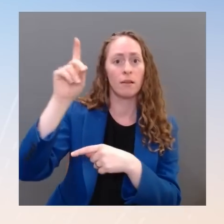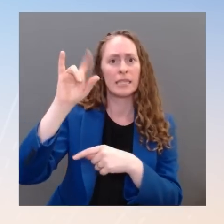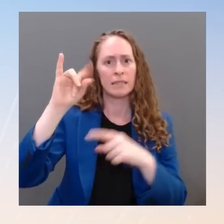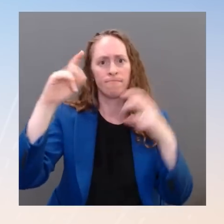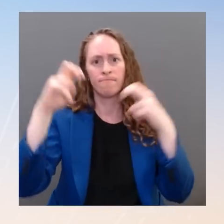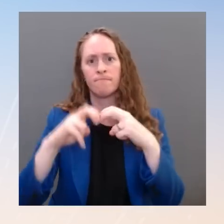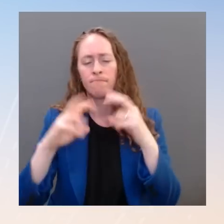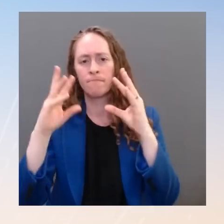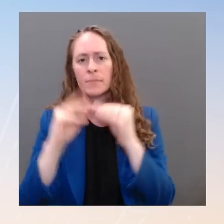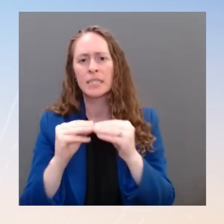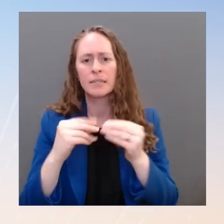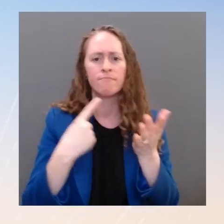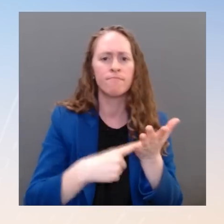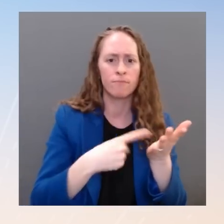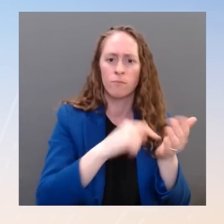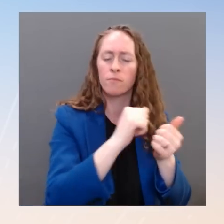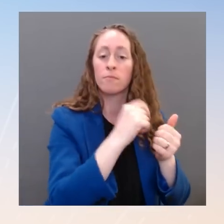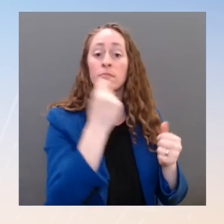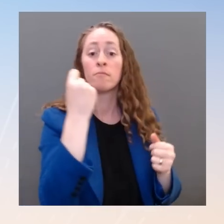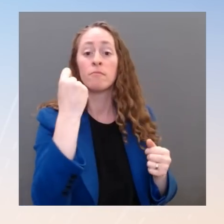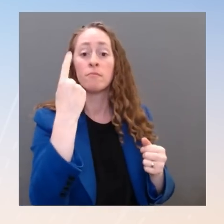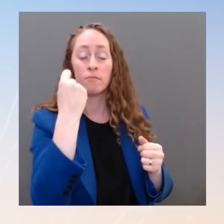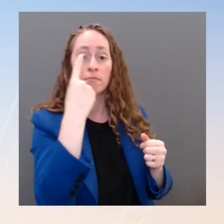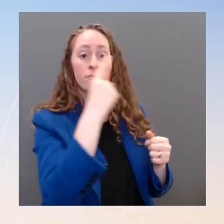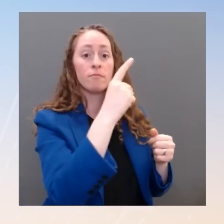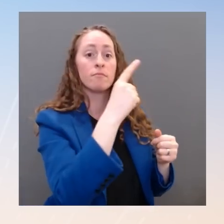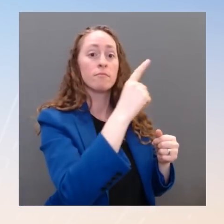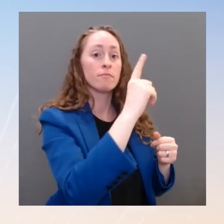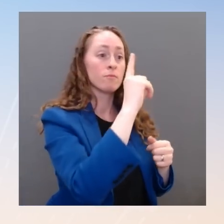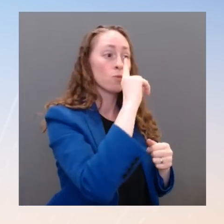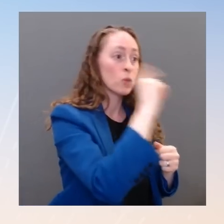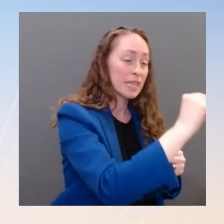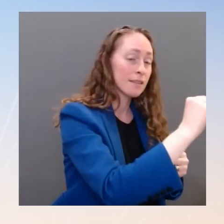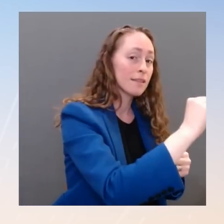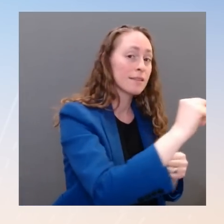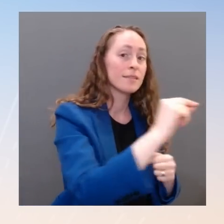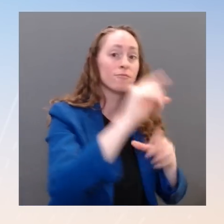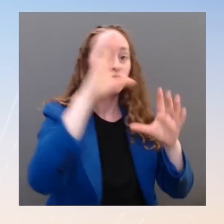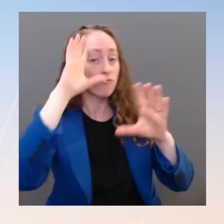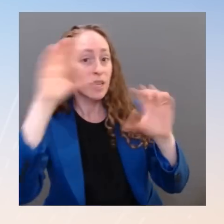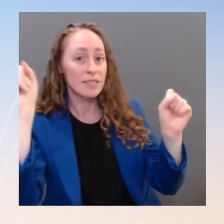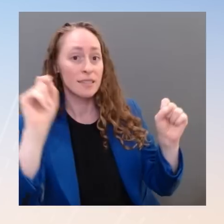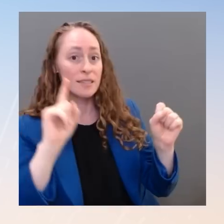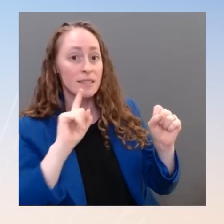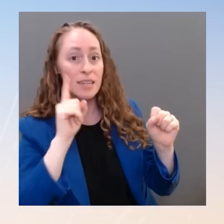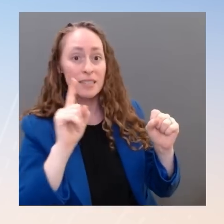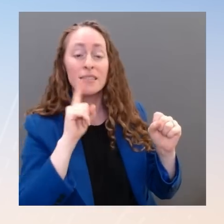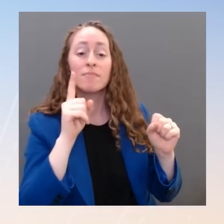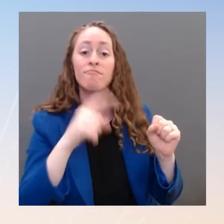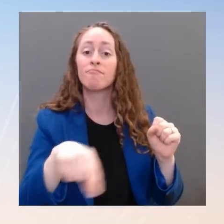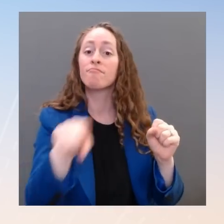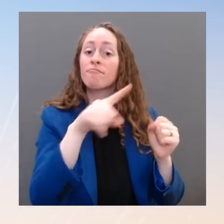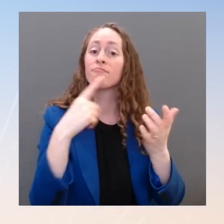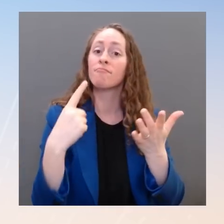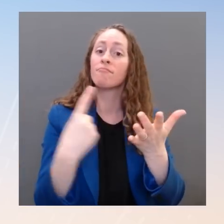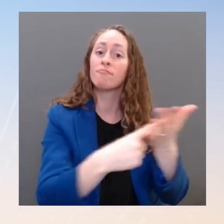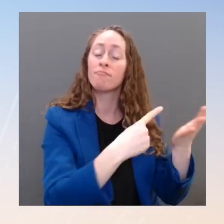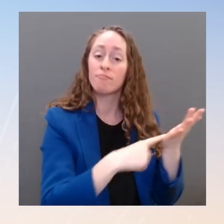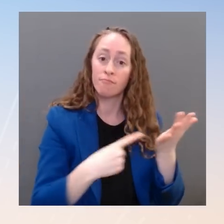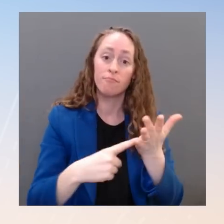out. The Ukrainian officials were very skeptical of these talks heading into this week. Does the administration feel as though there's been